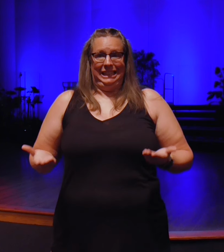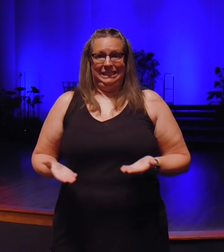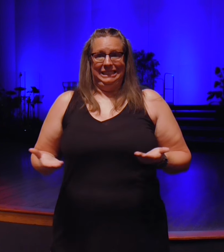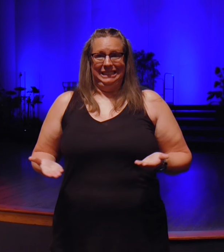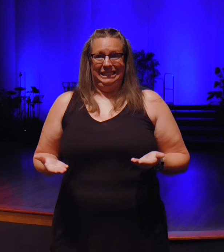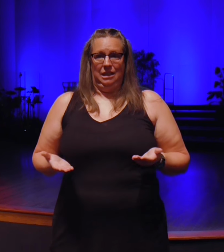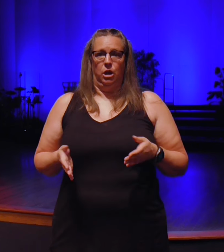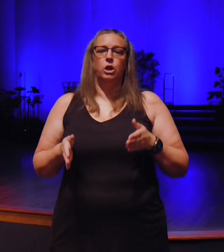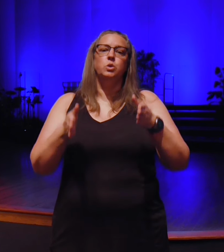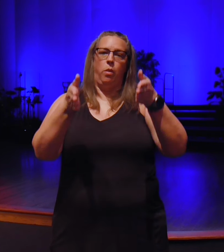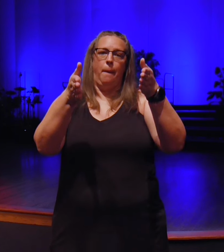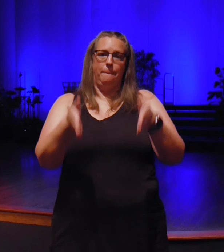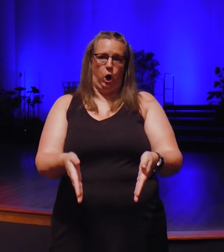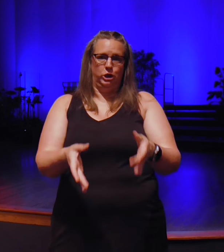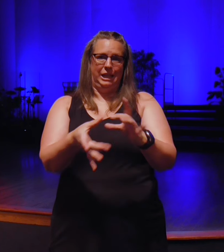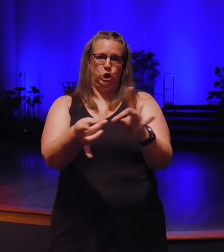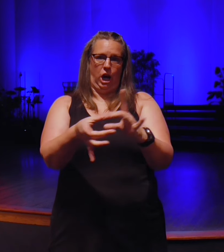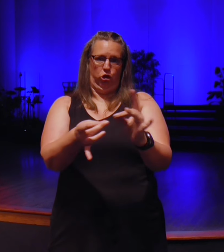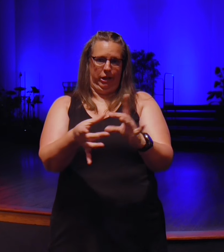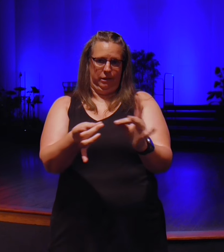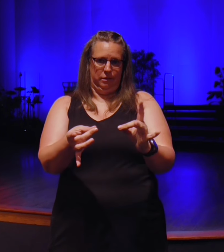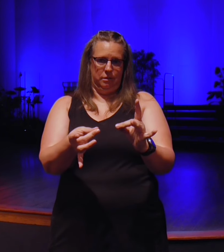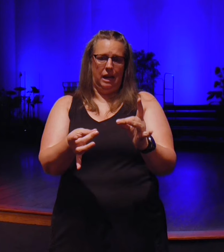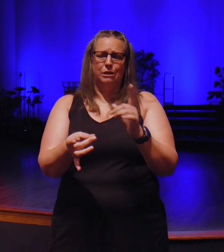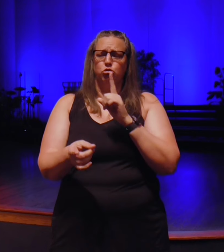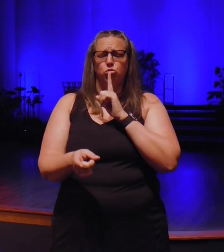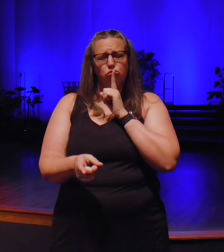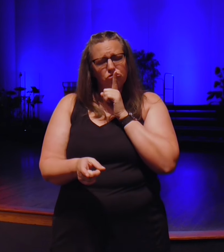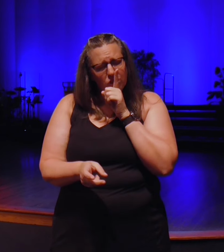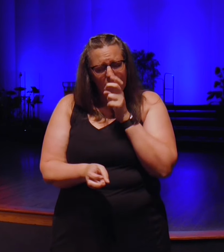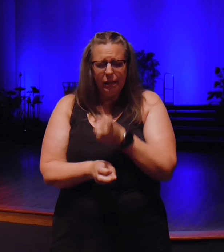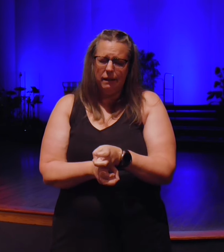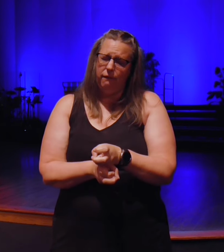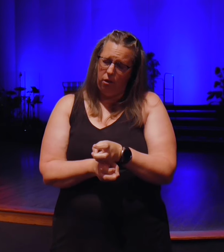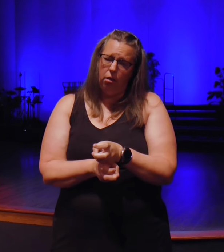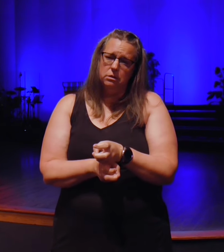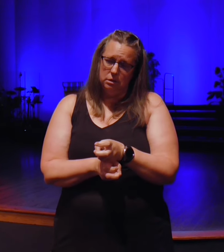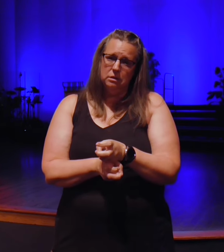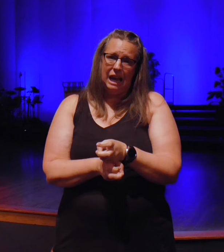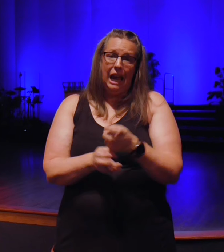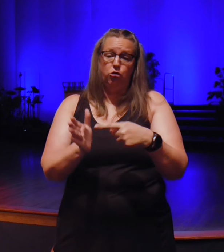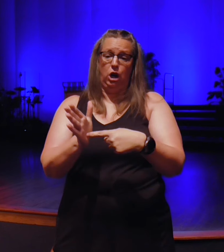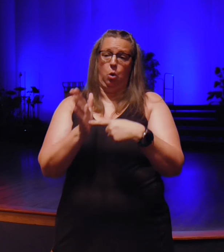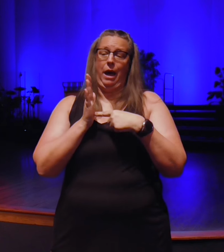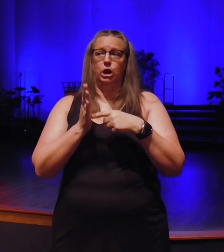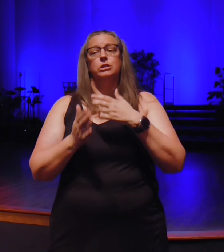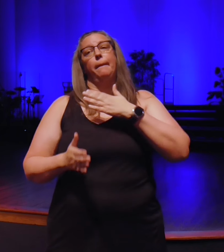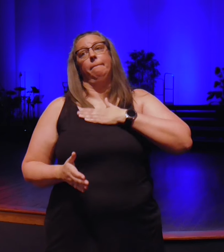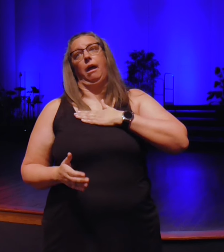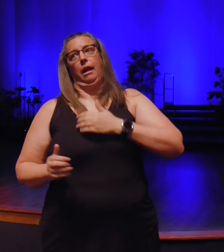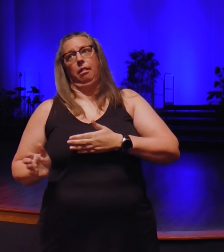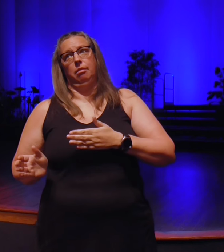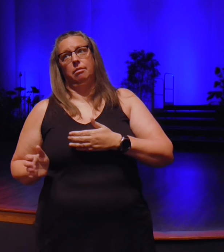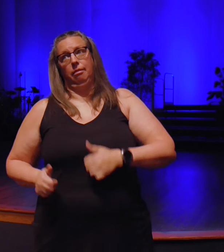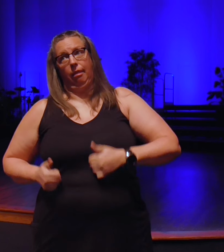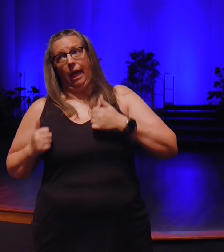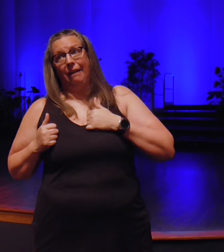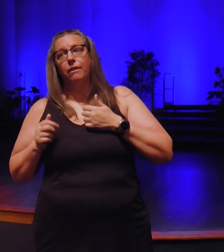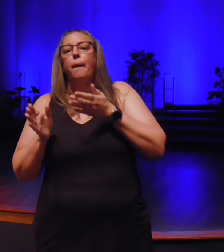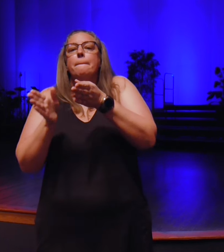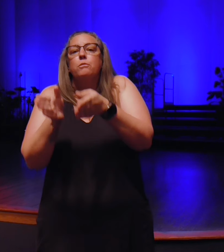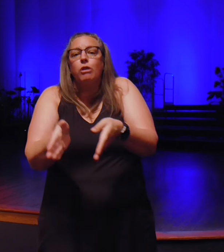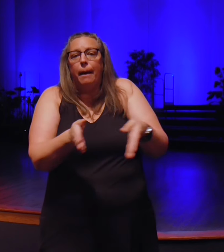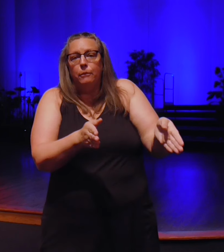sharing. It's incredibly difficult to do. It requires, at least in my life, some preparation